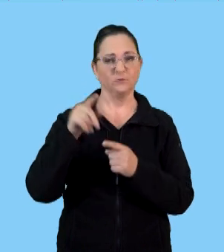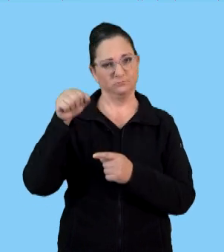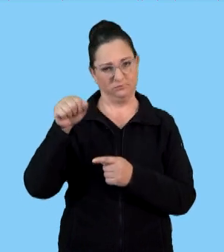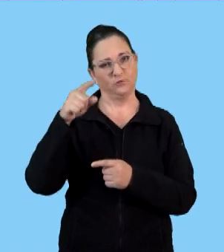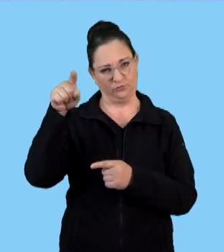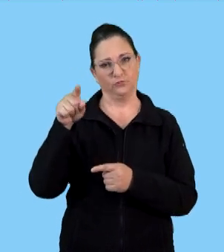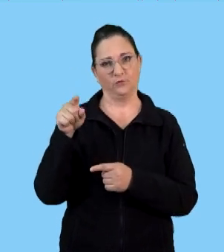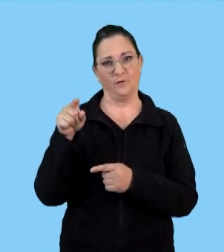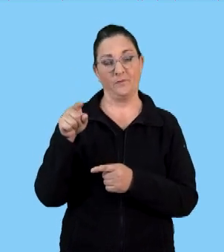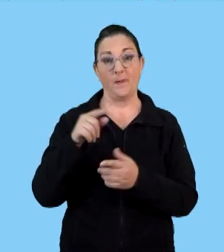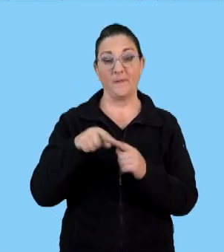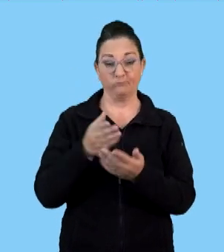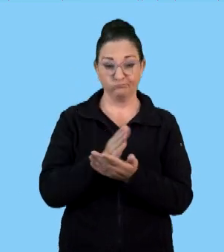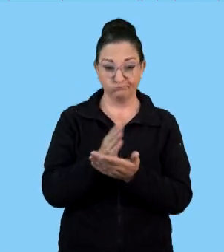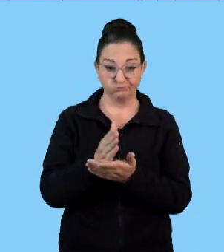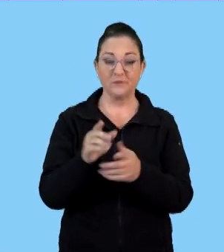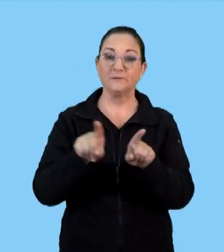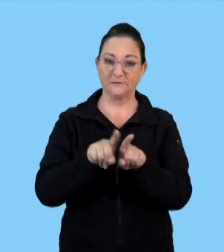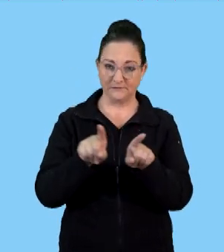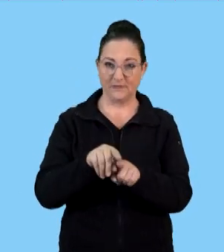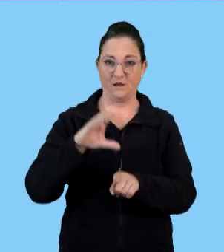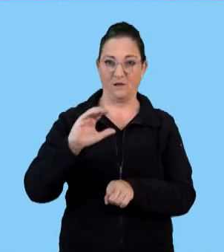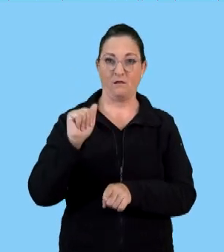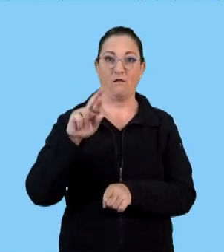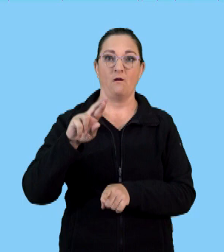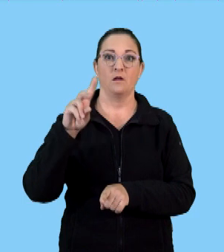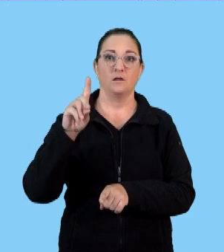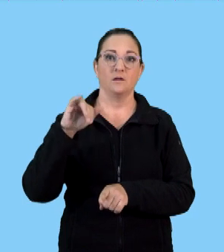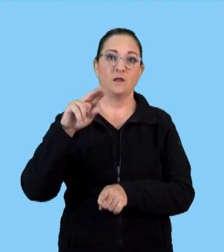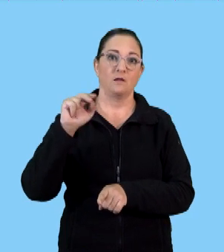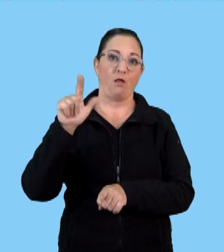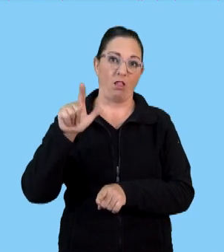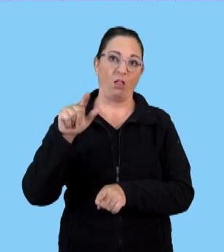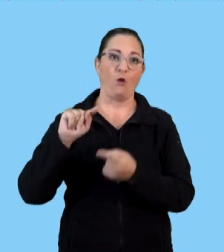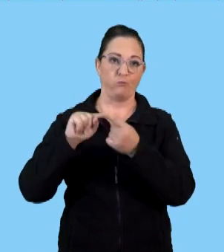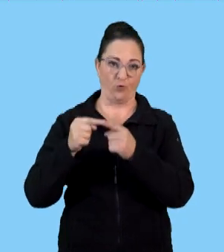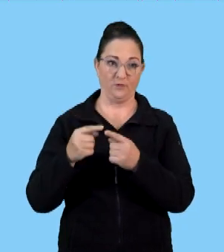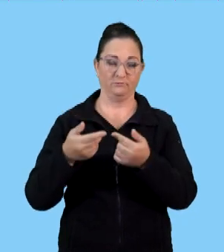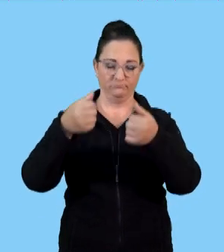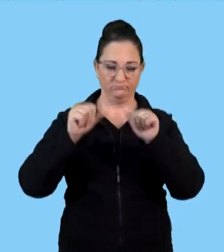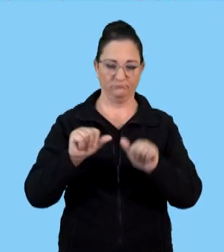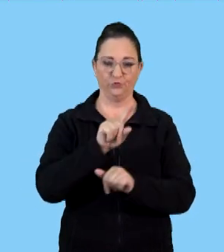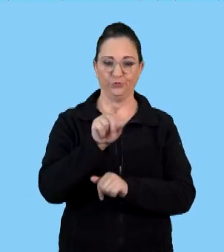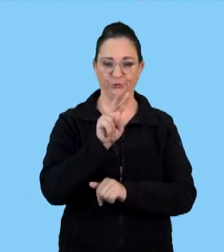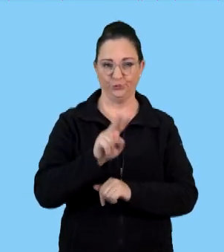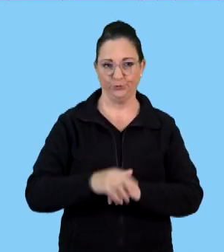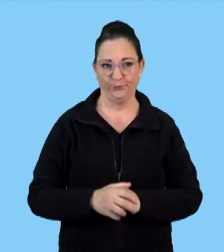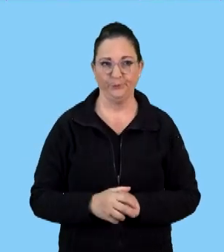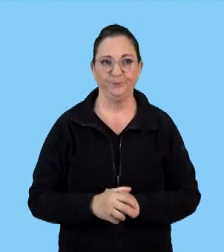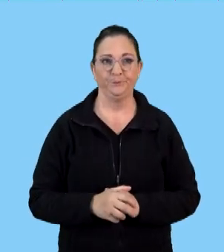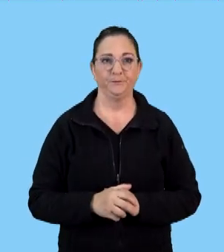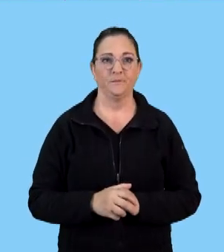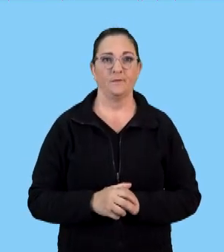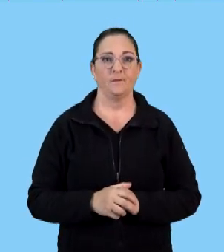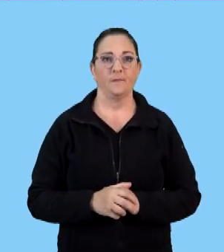so remember, compass direction is also known as your cardinal points. All right, let us look at another question. Question